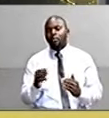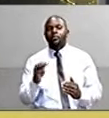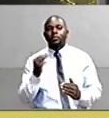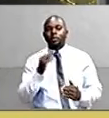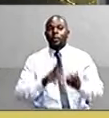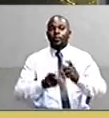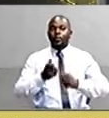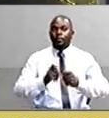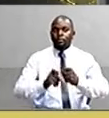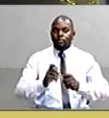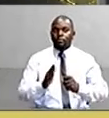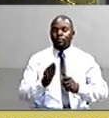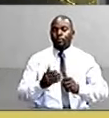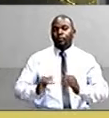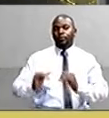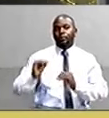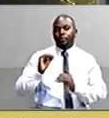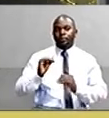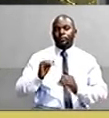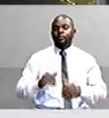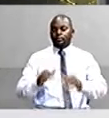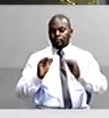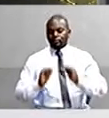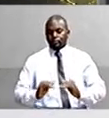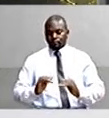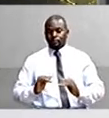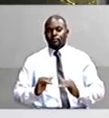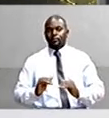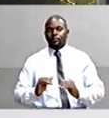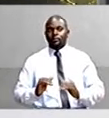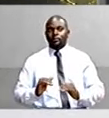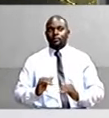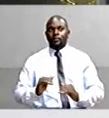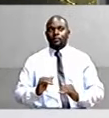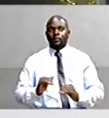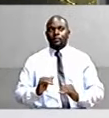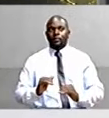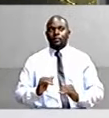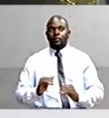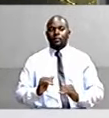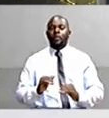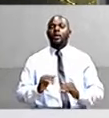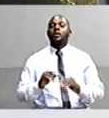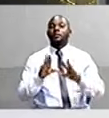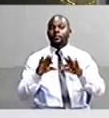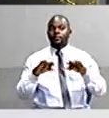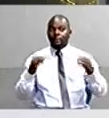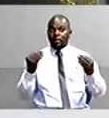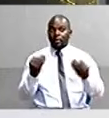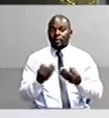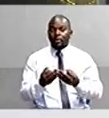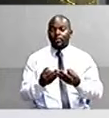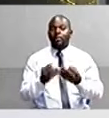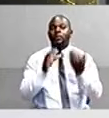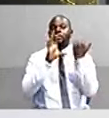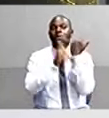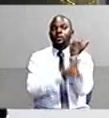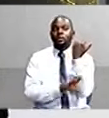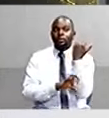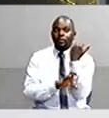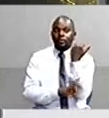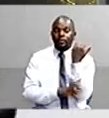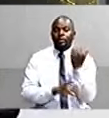to 2 billion. Now let's look at cocoa farming in the country, and this is something that most farmers